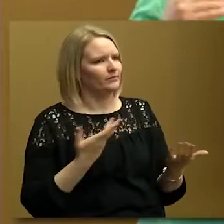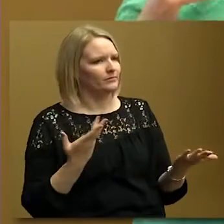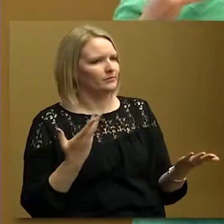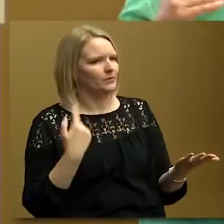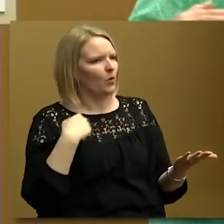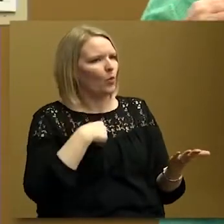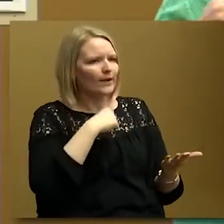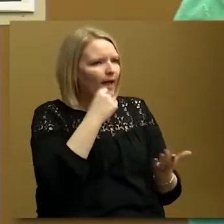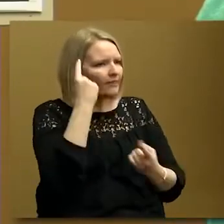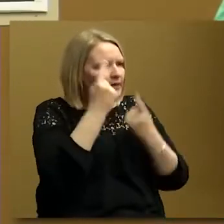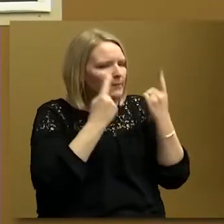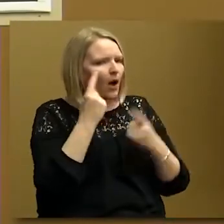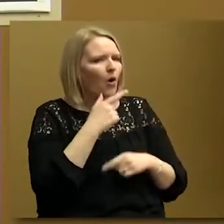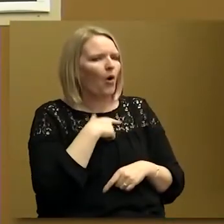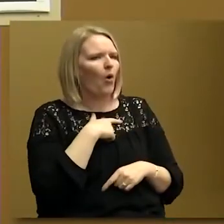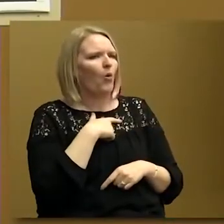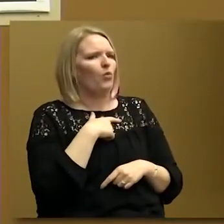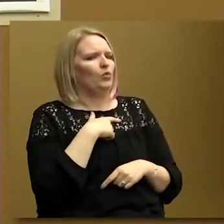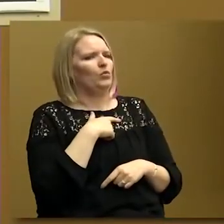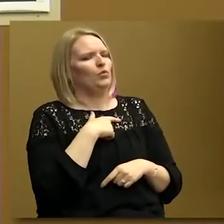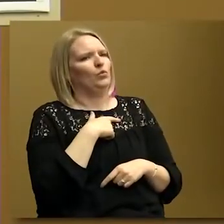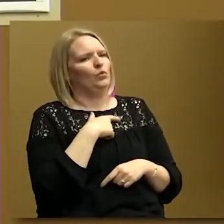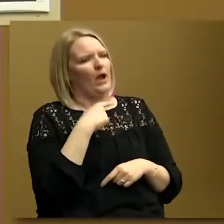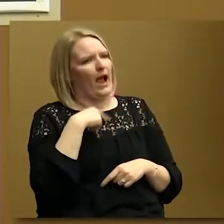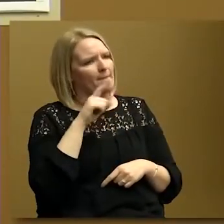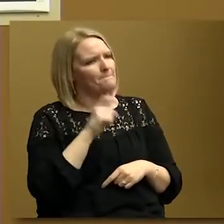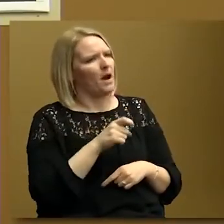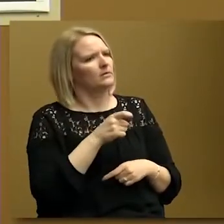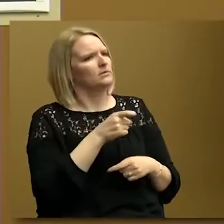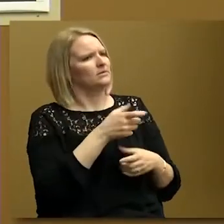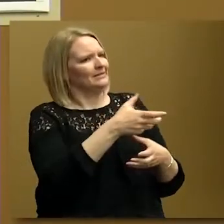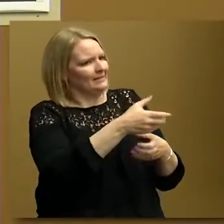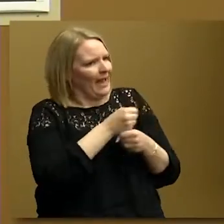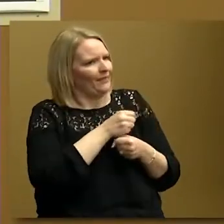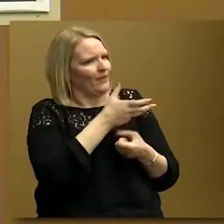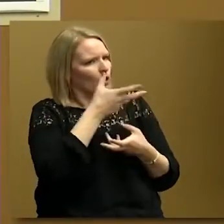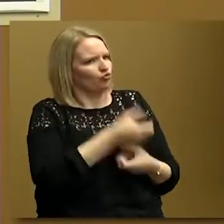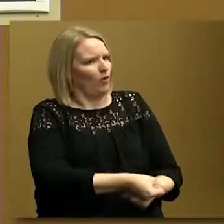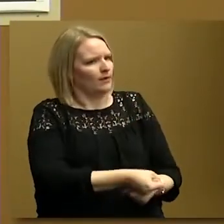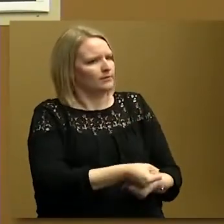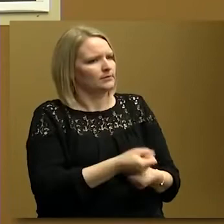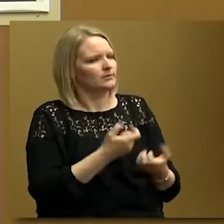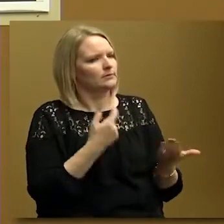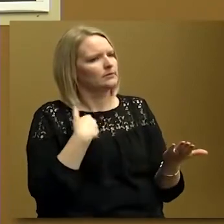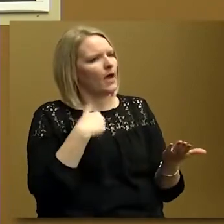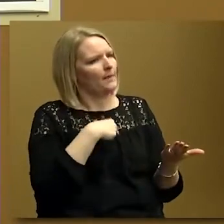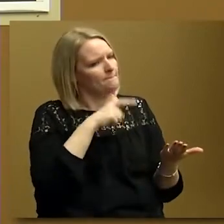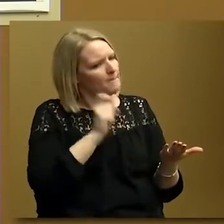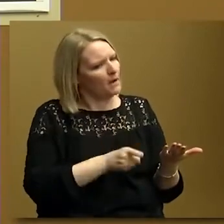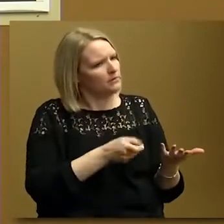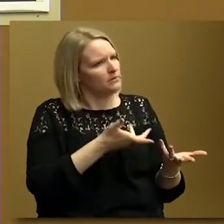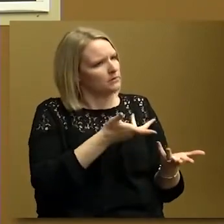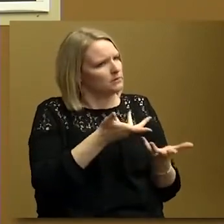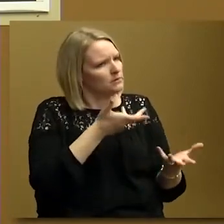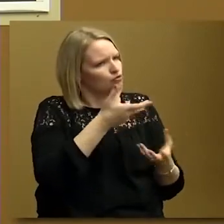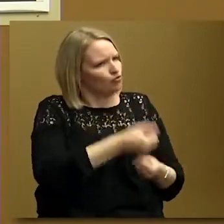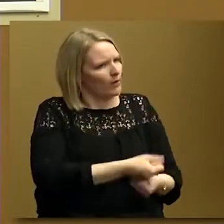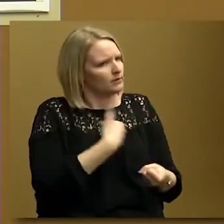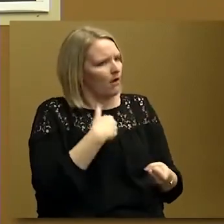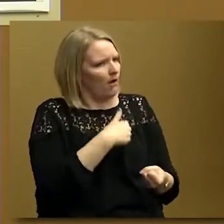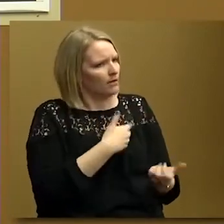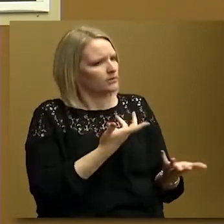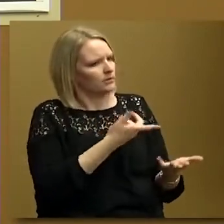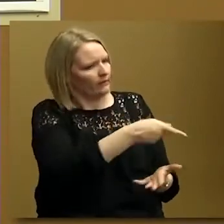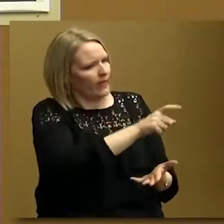the part that we need to earn their trust. We need to earn them being able, they need